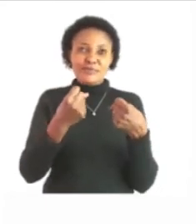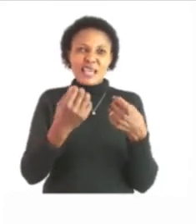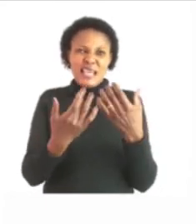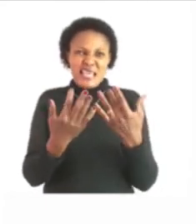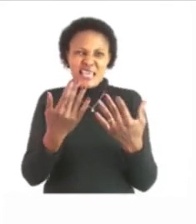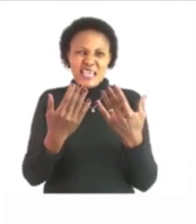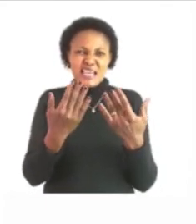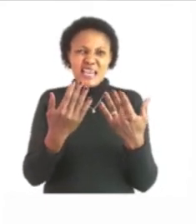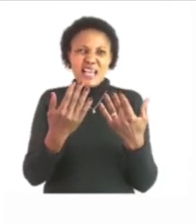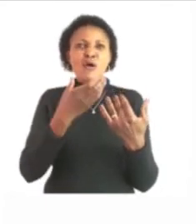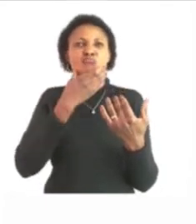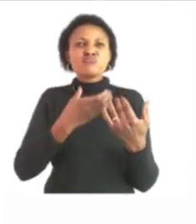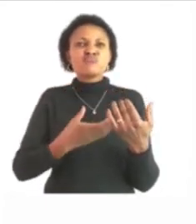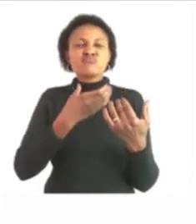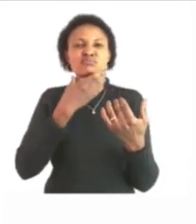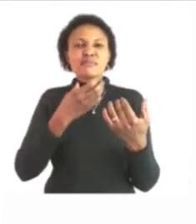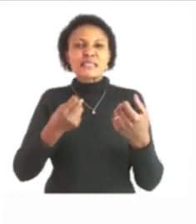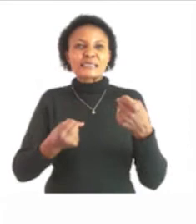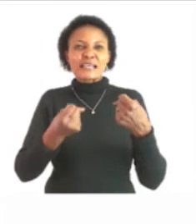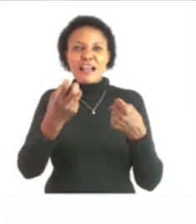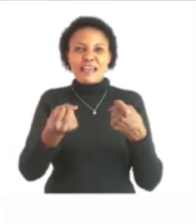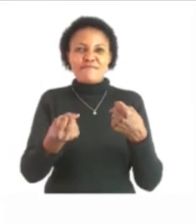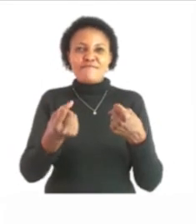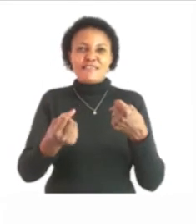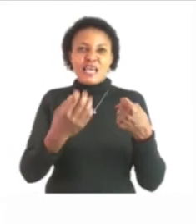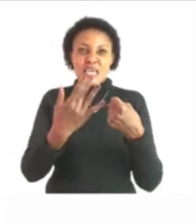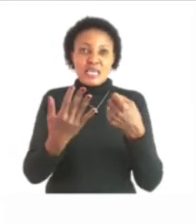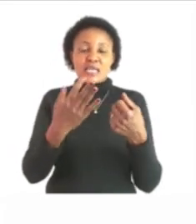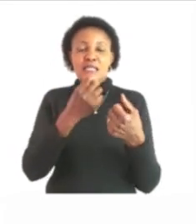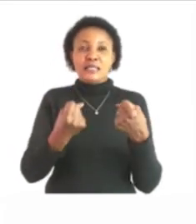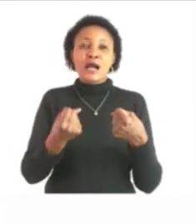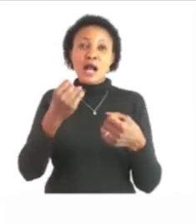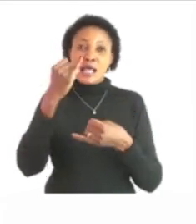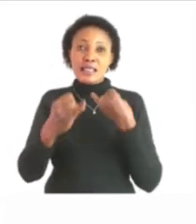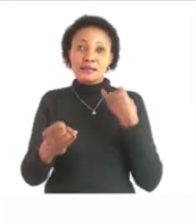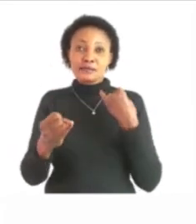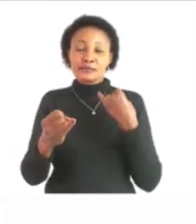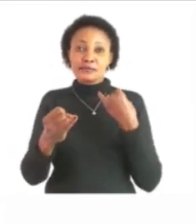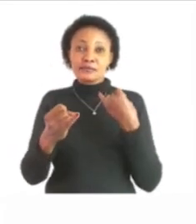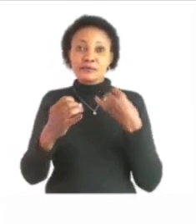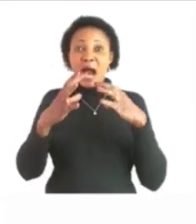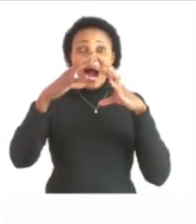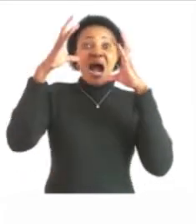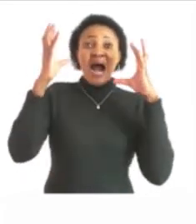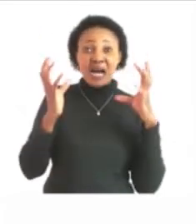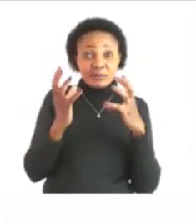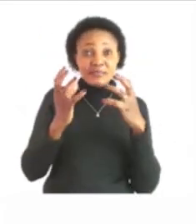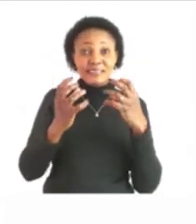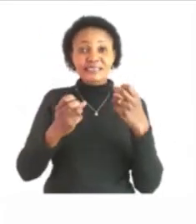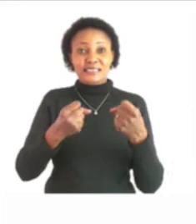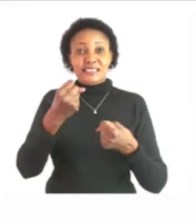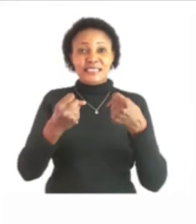car, Flipper. His car is green. And the last one says, the monster drives